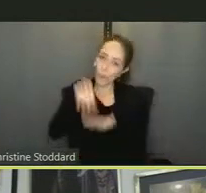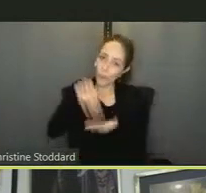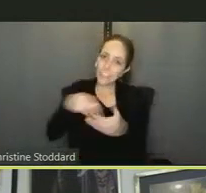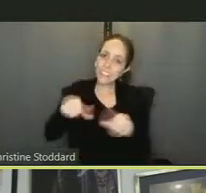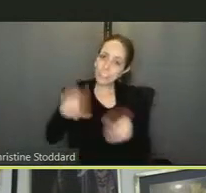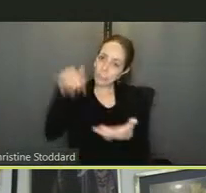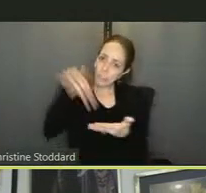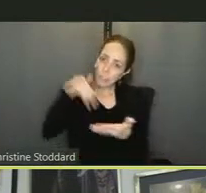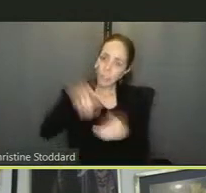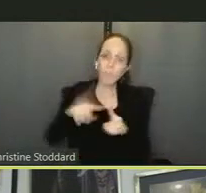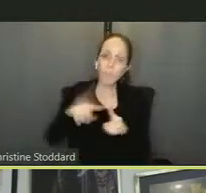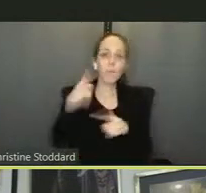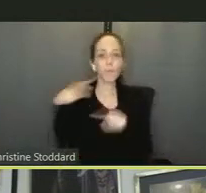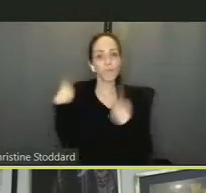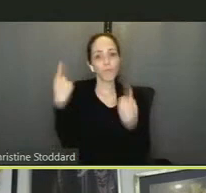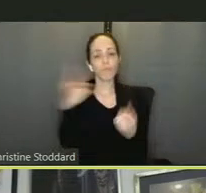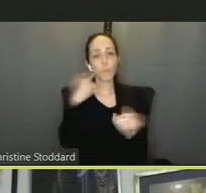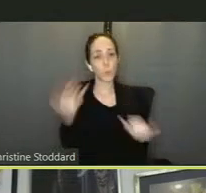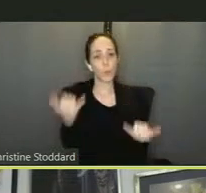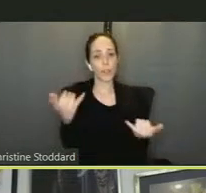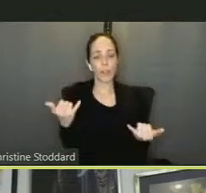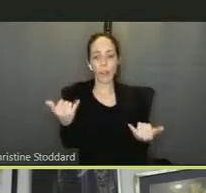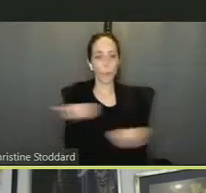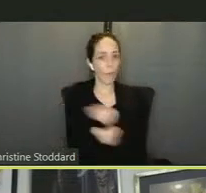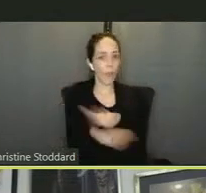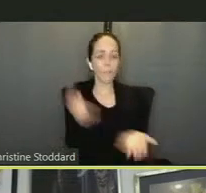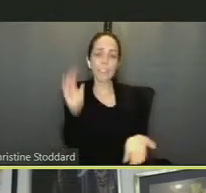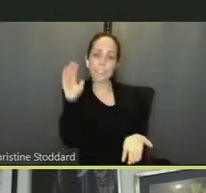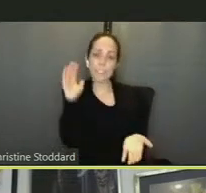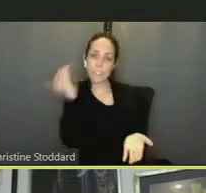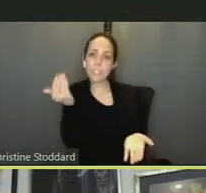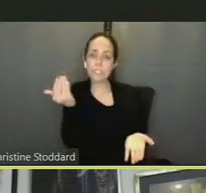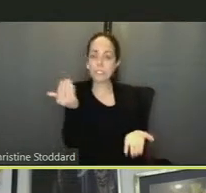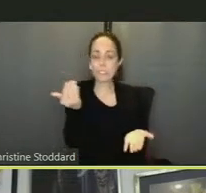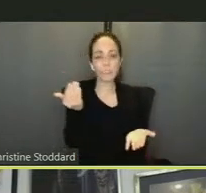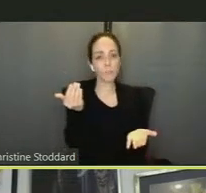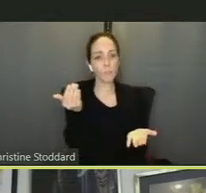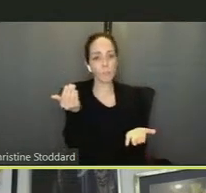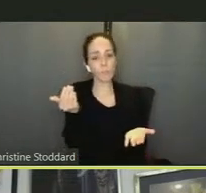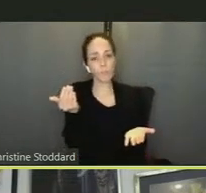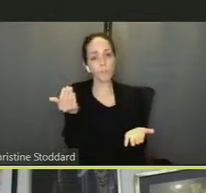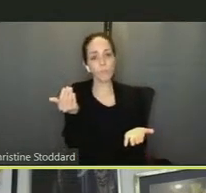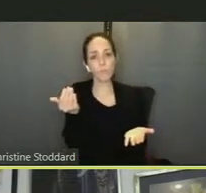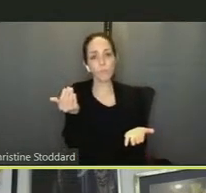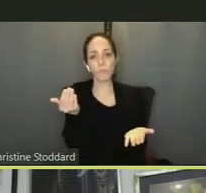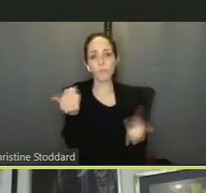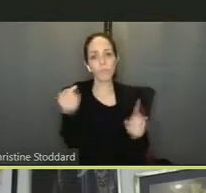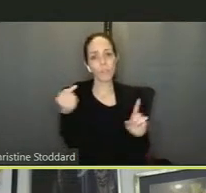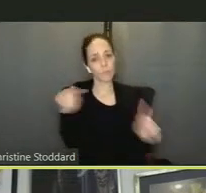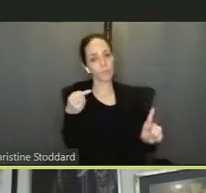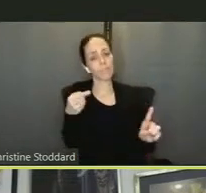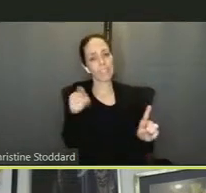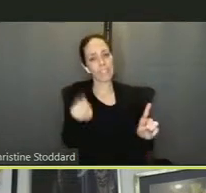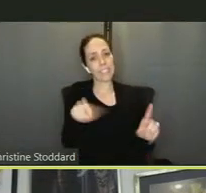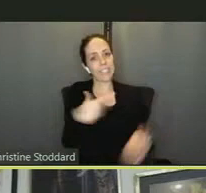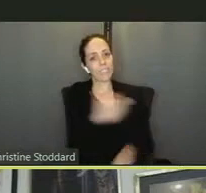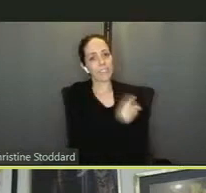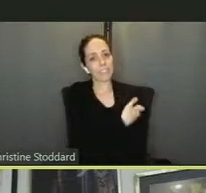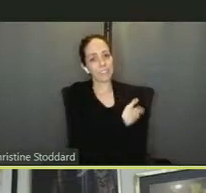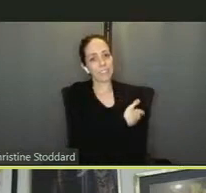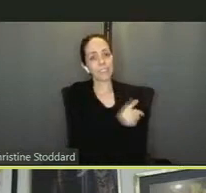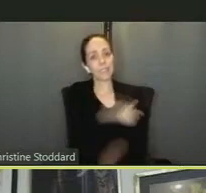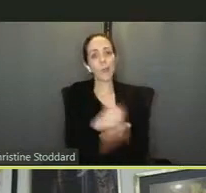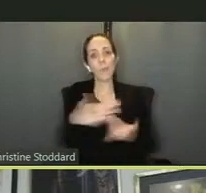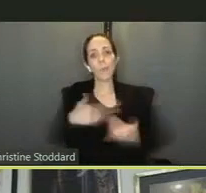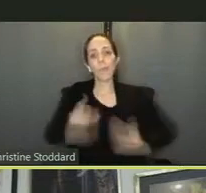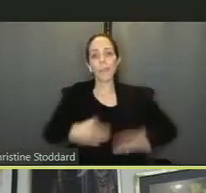now everything looks like it is pointing towards very much needing to get a vaccine. Myth